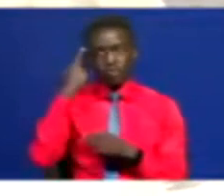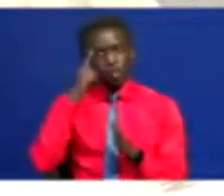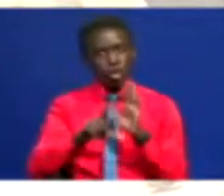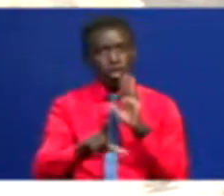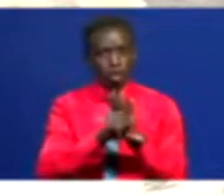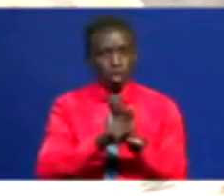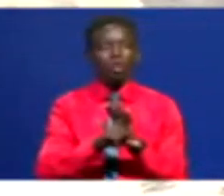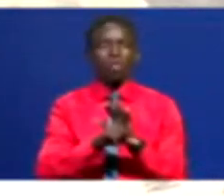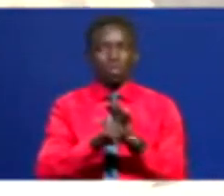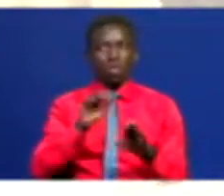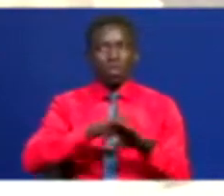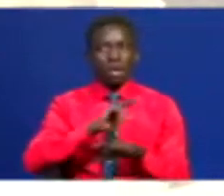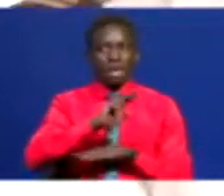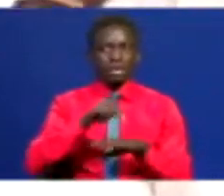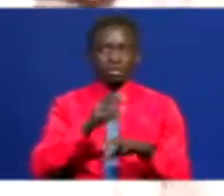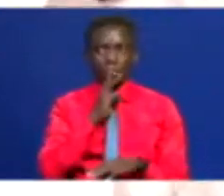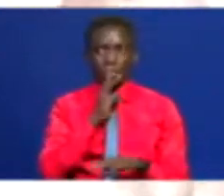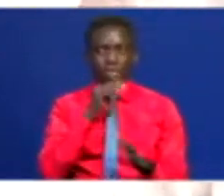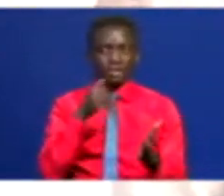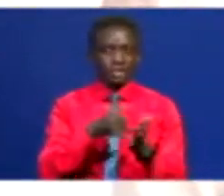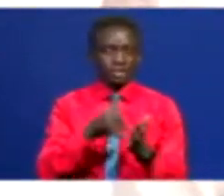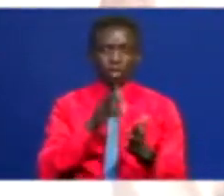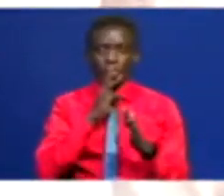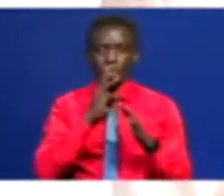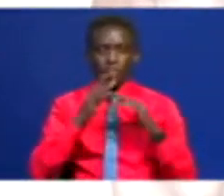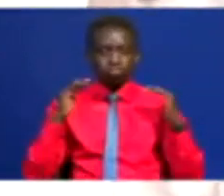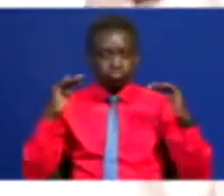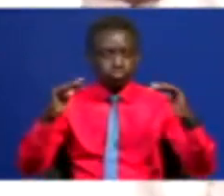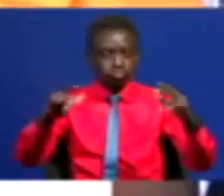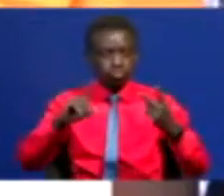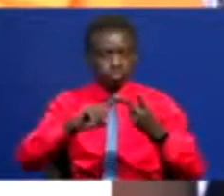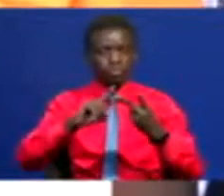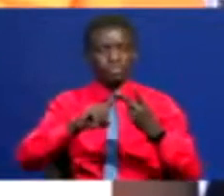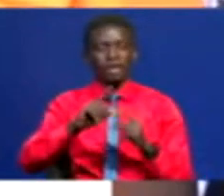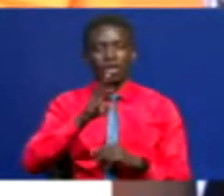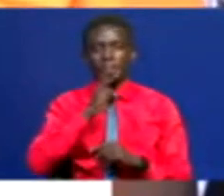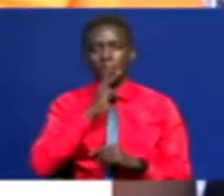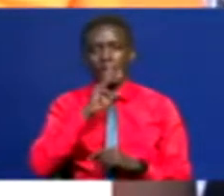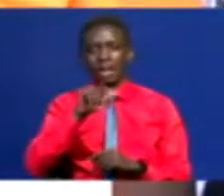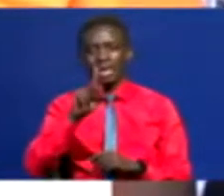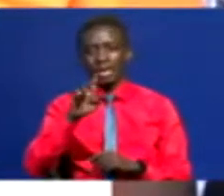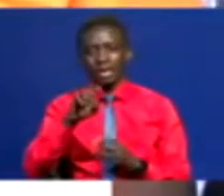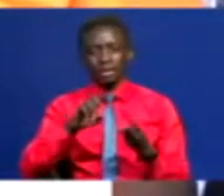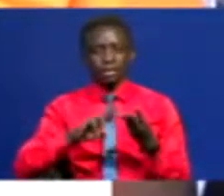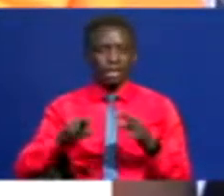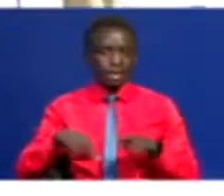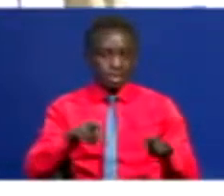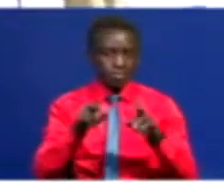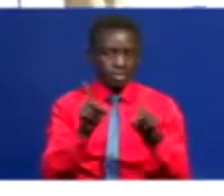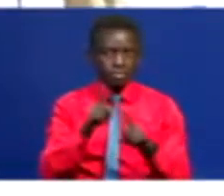on national waters, including on the oceans, lakes, and rivers. The force is mandated to maintain maritime